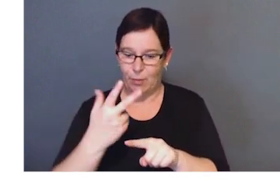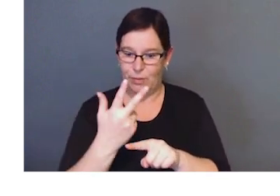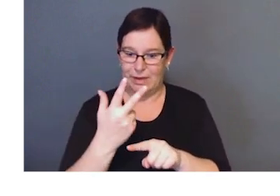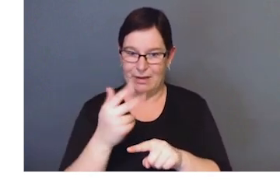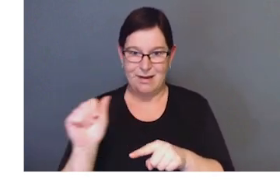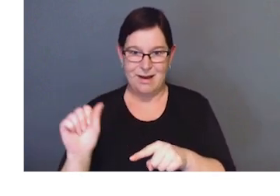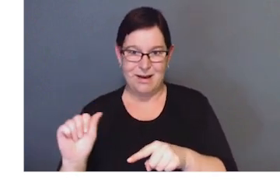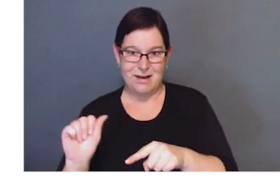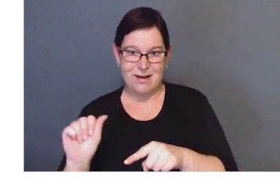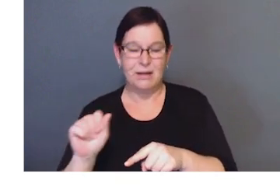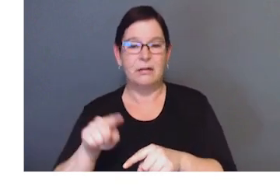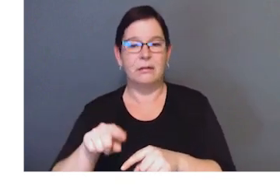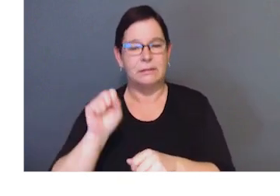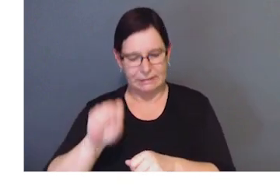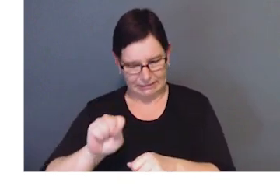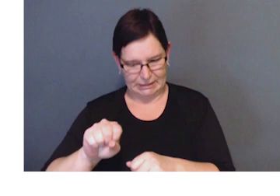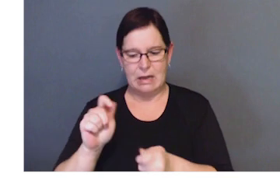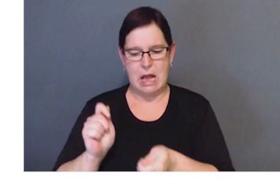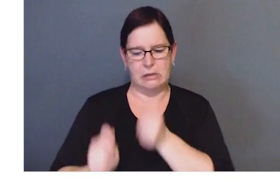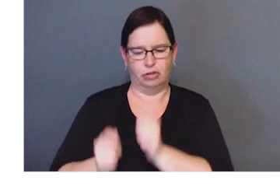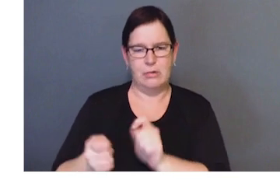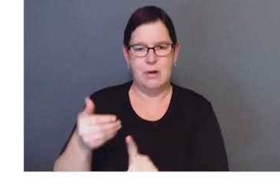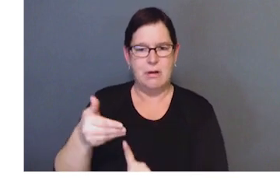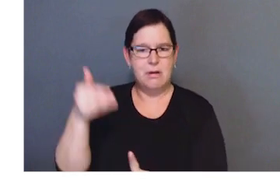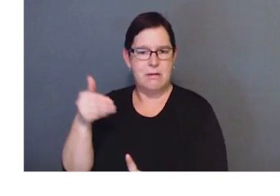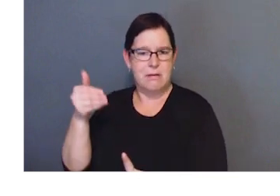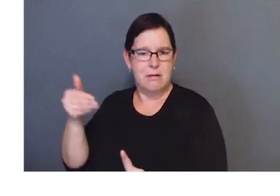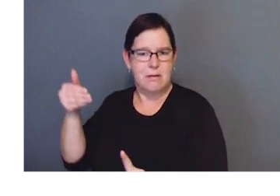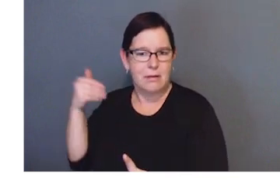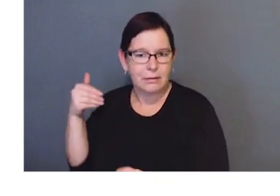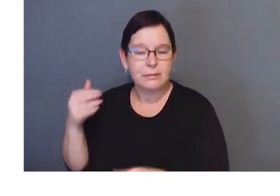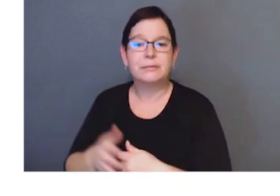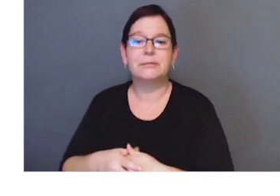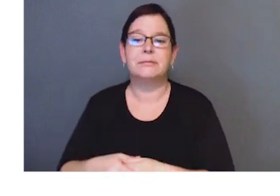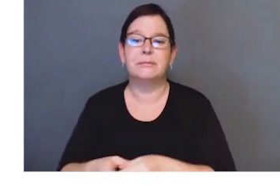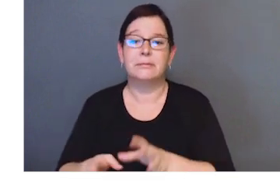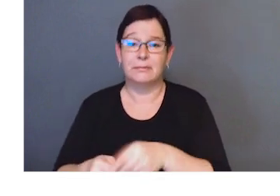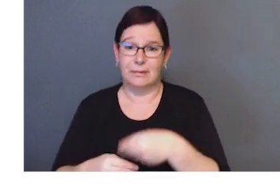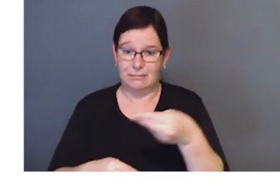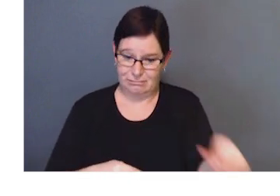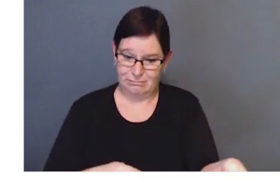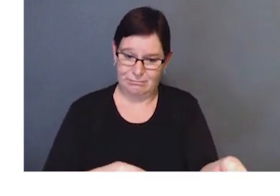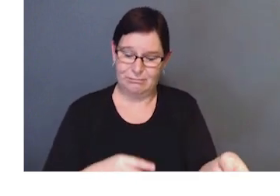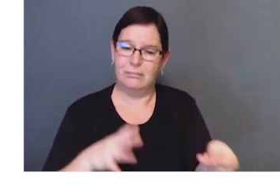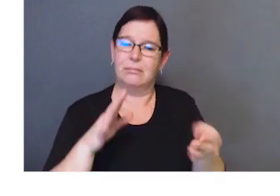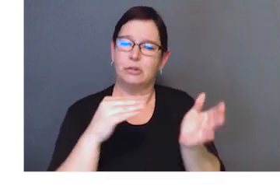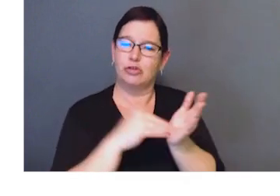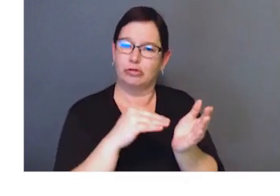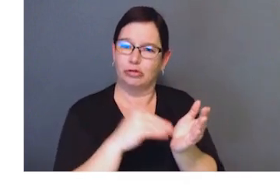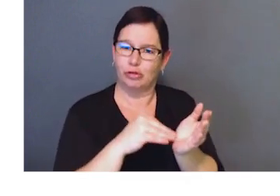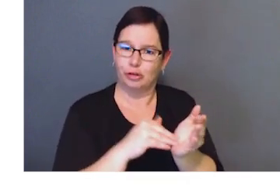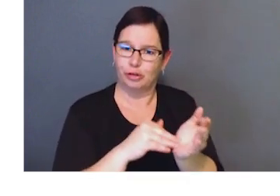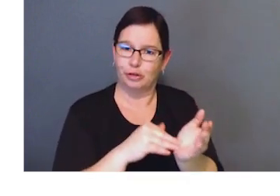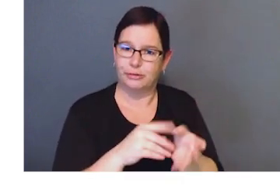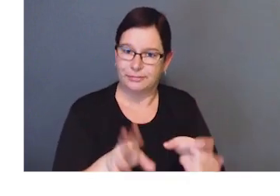Then take the form to a medical practitioner who can complete Part B of Form